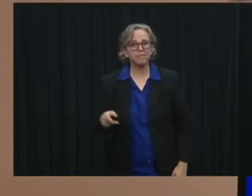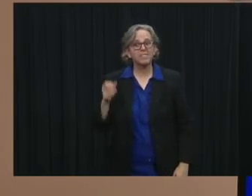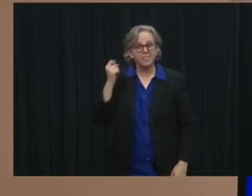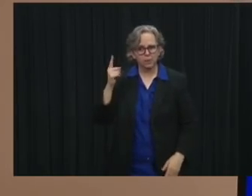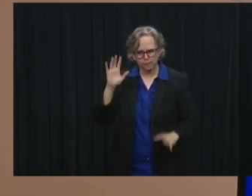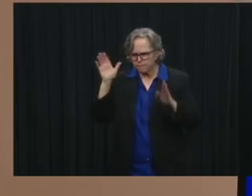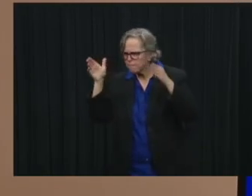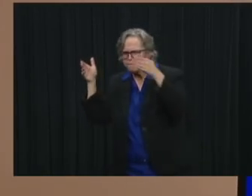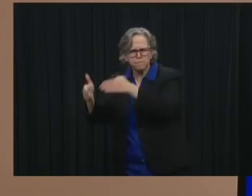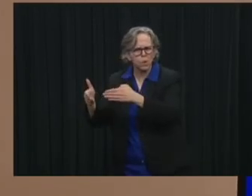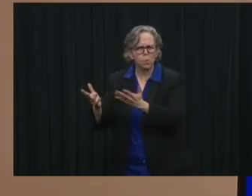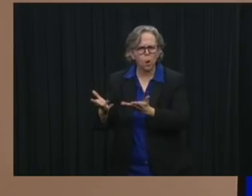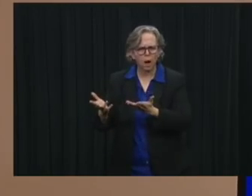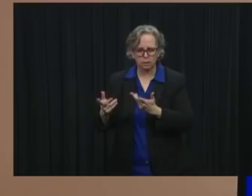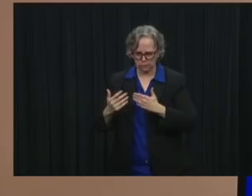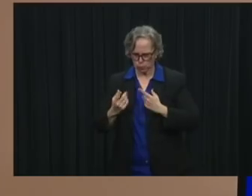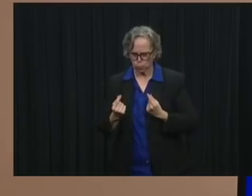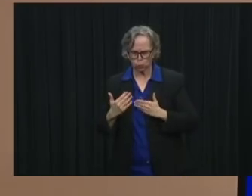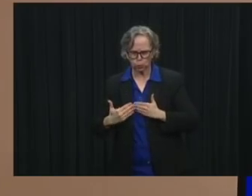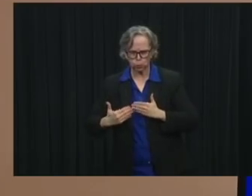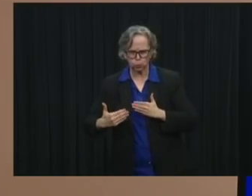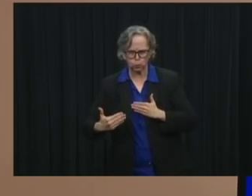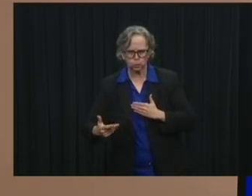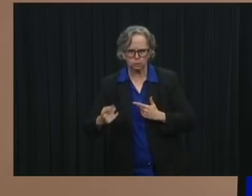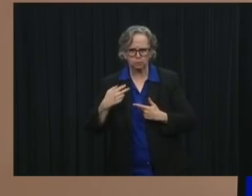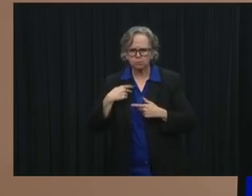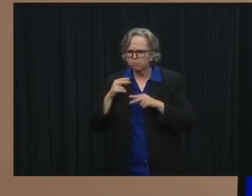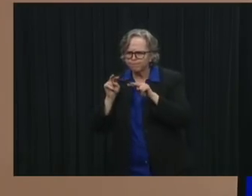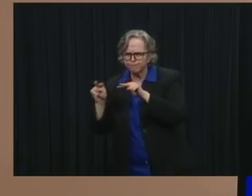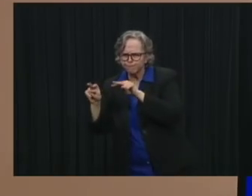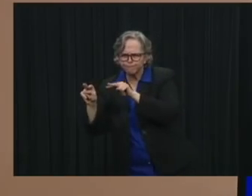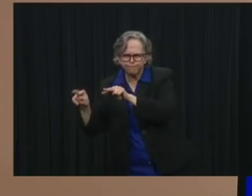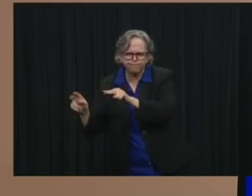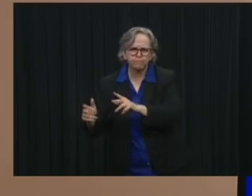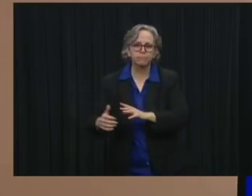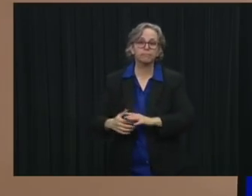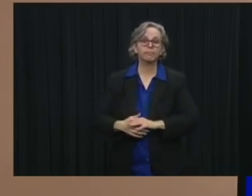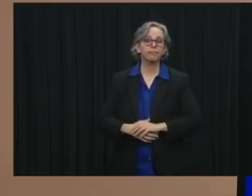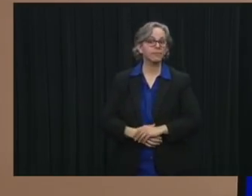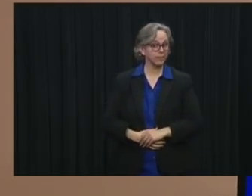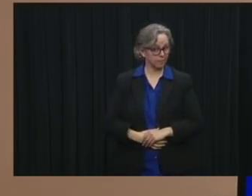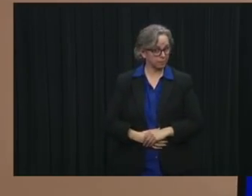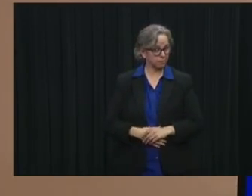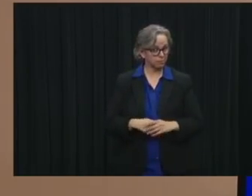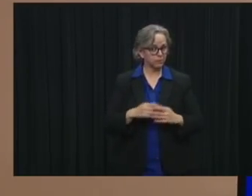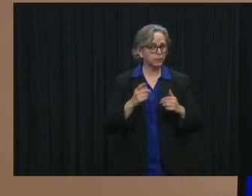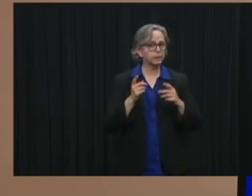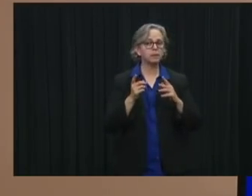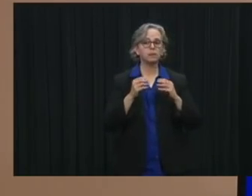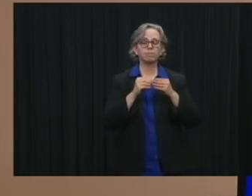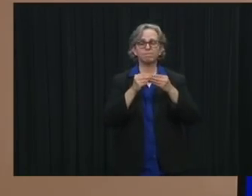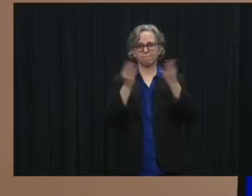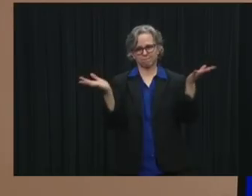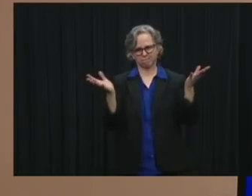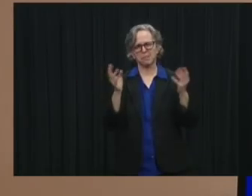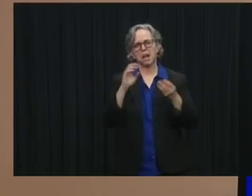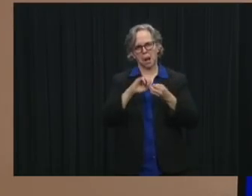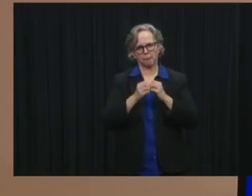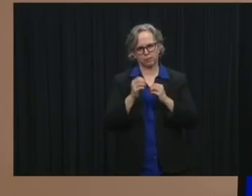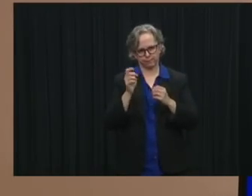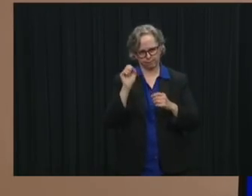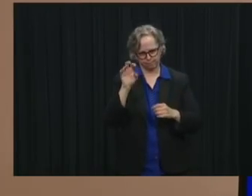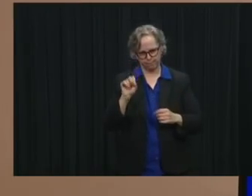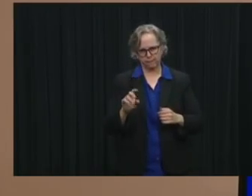So stay tuned for that. But I'd like to start out, as I always do, with some of our data, and we can go ahead and pull up our numbers. But I'll